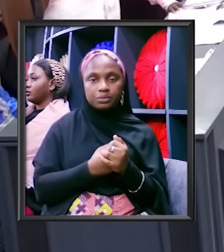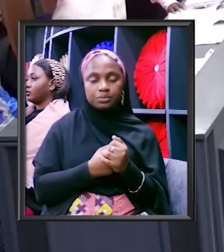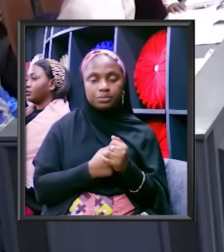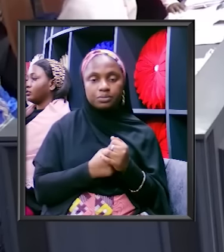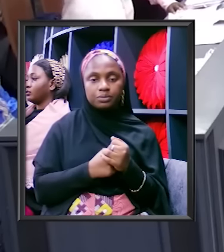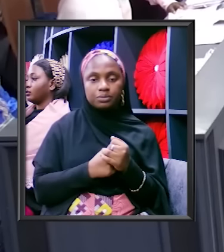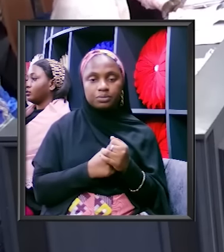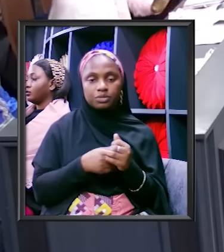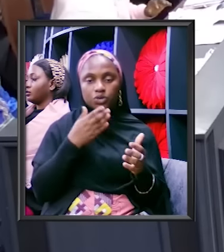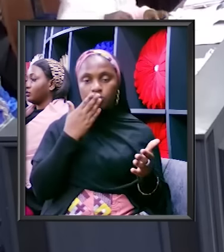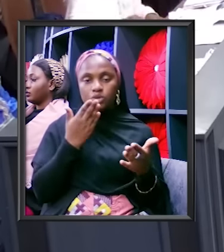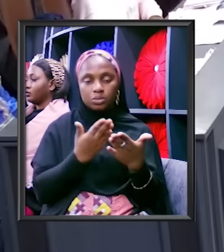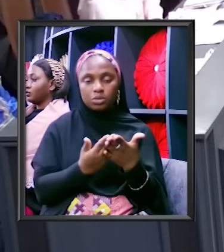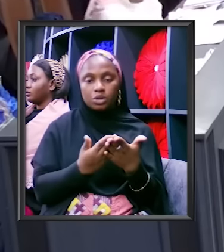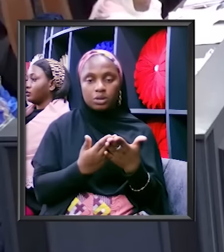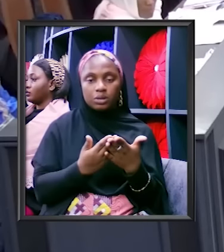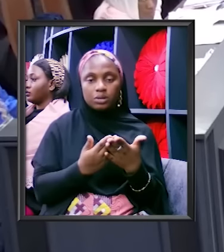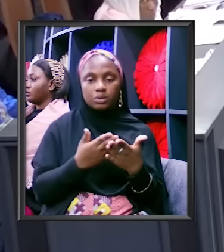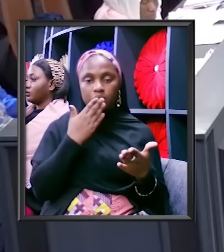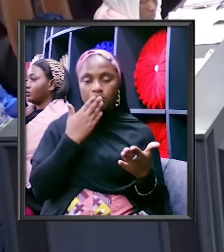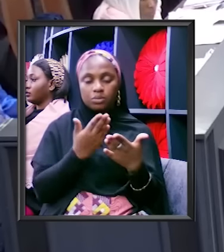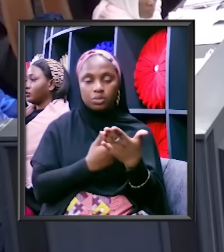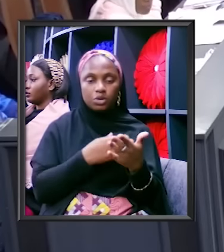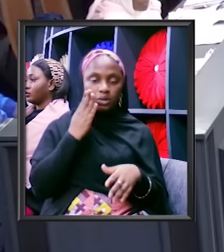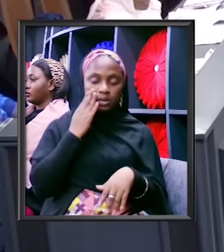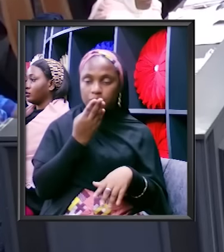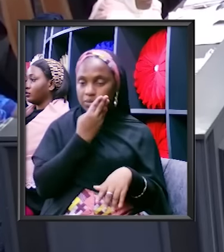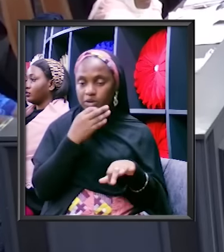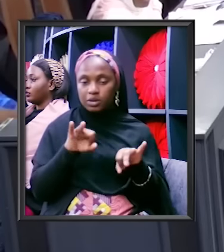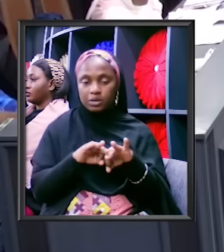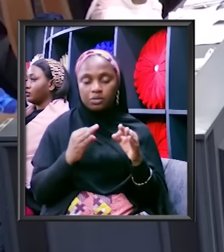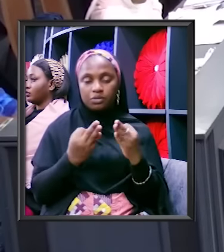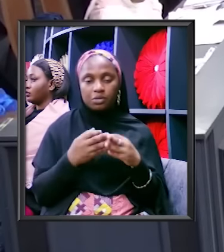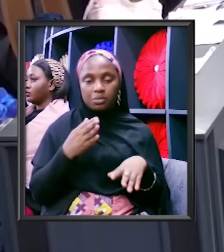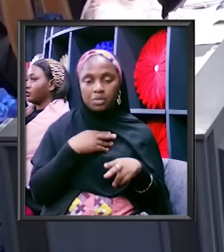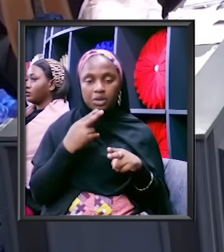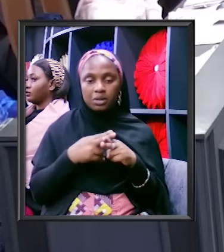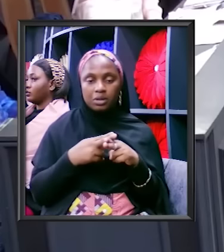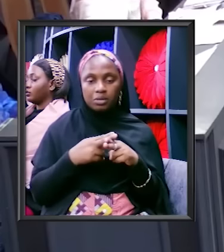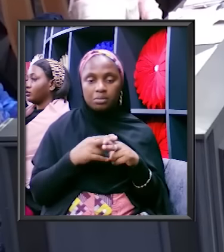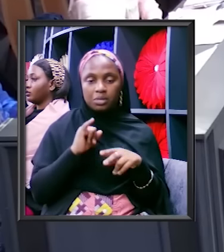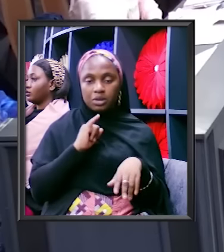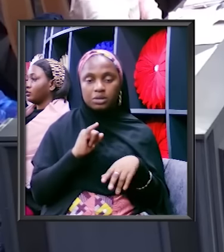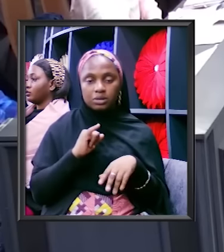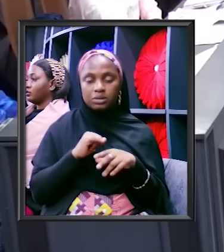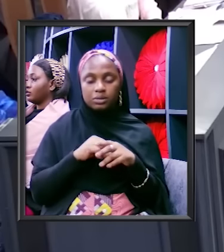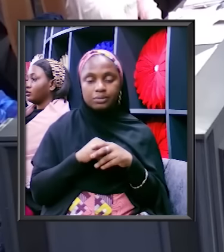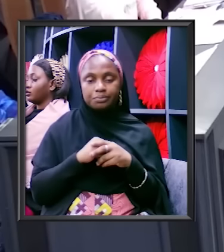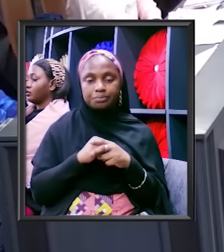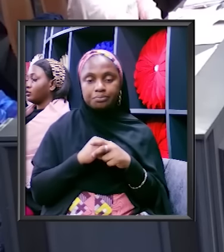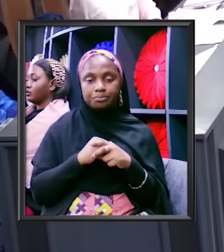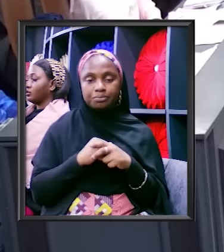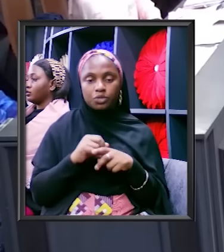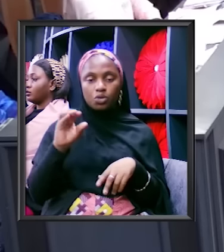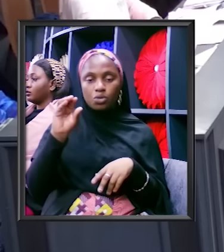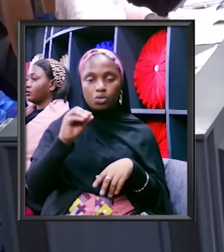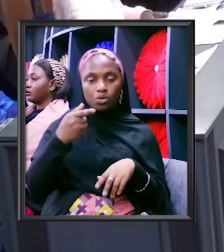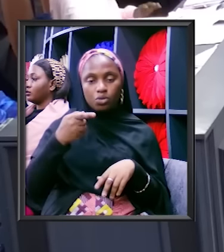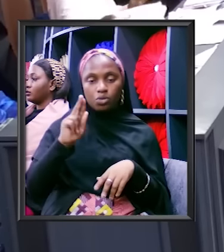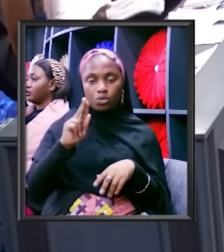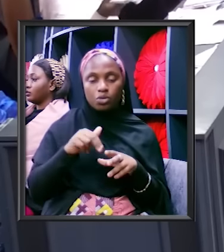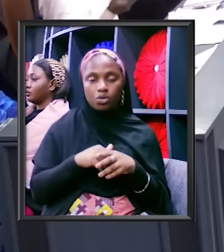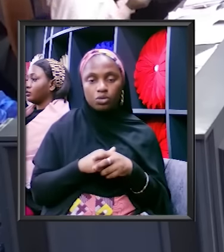morning, consultant Ike. Good morning, Brekete family. My name na Ogochukwu Igbamalu. Today